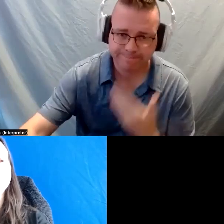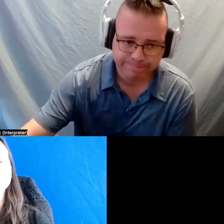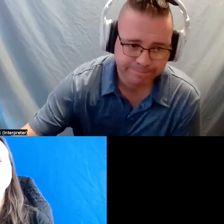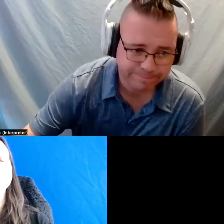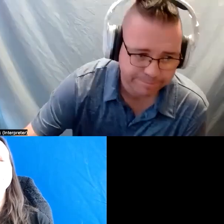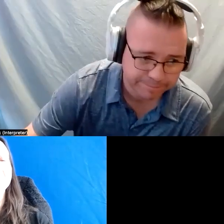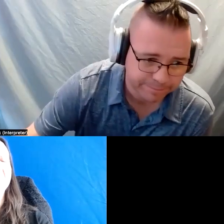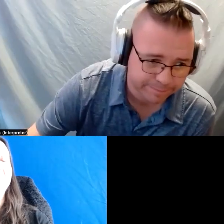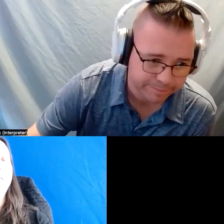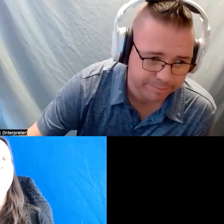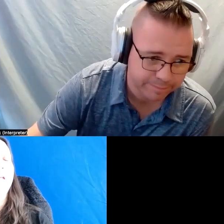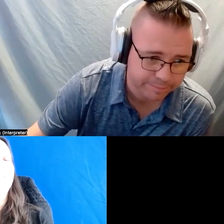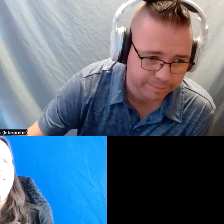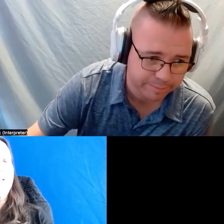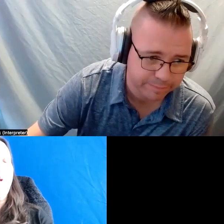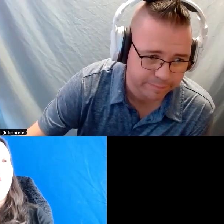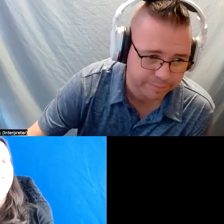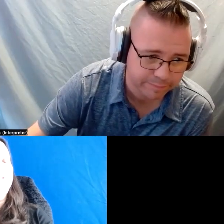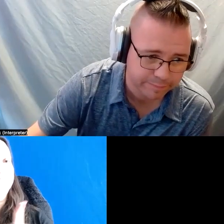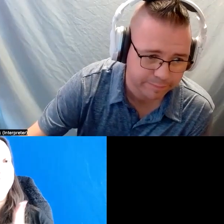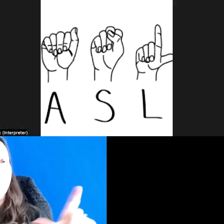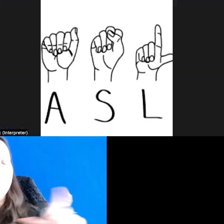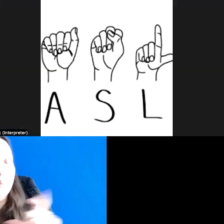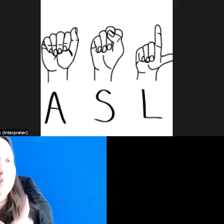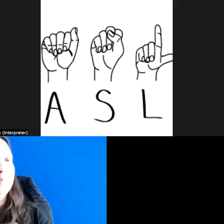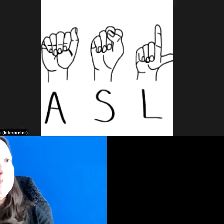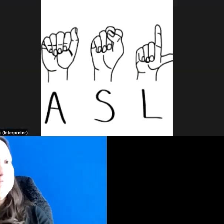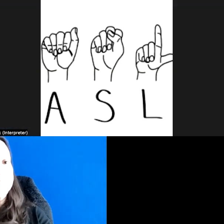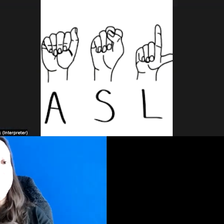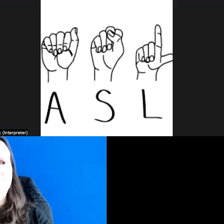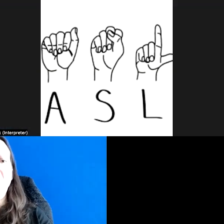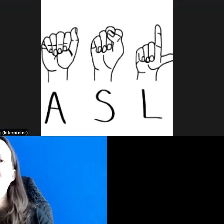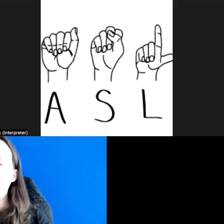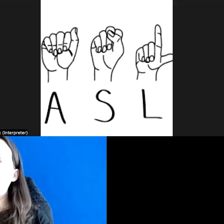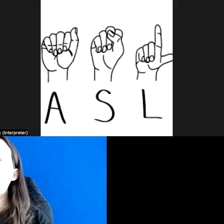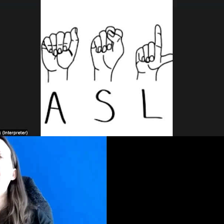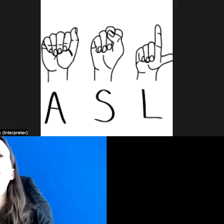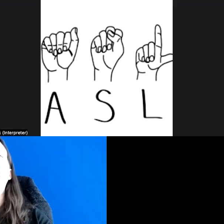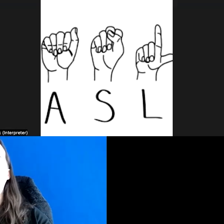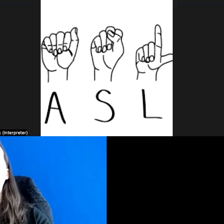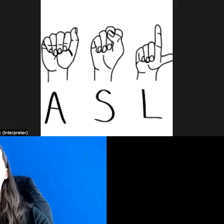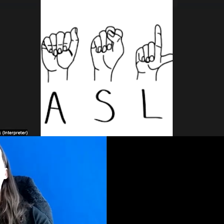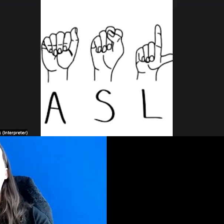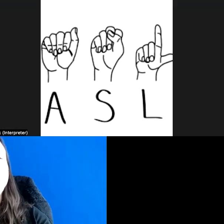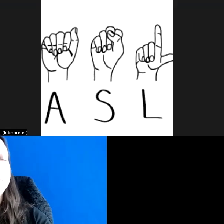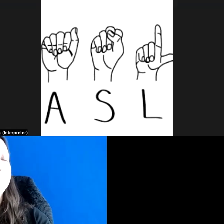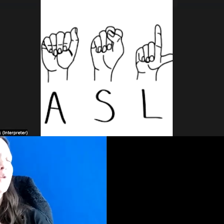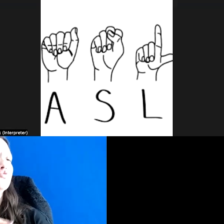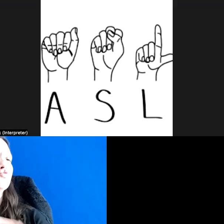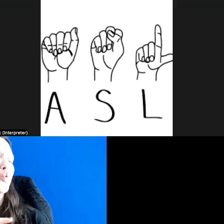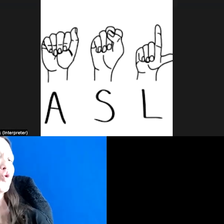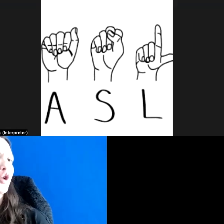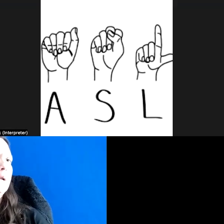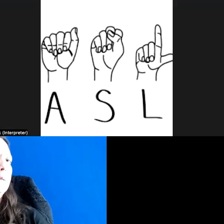That background in professional photography was accompanied by a social